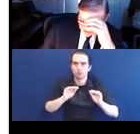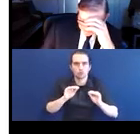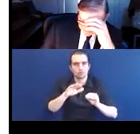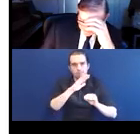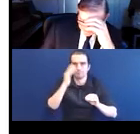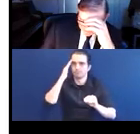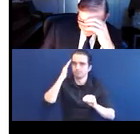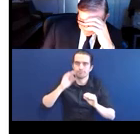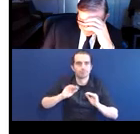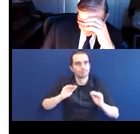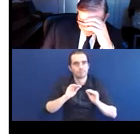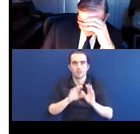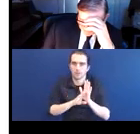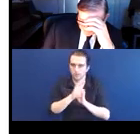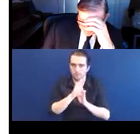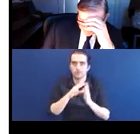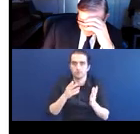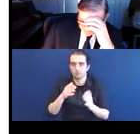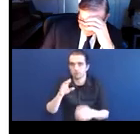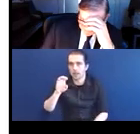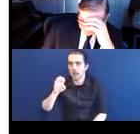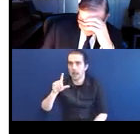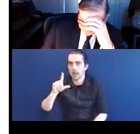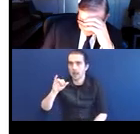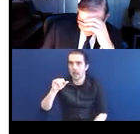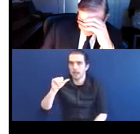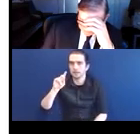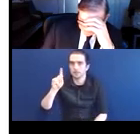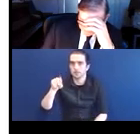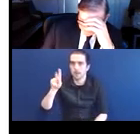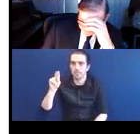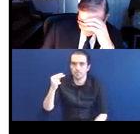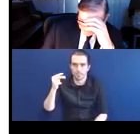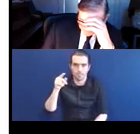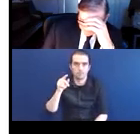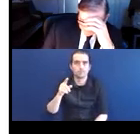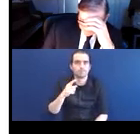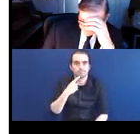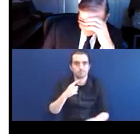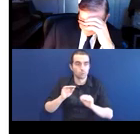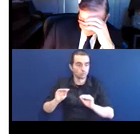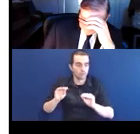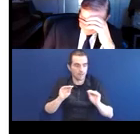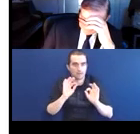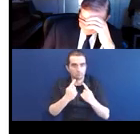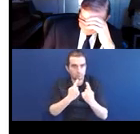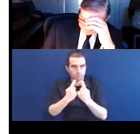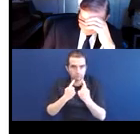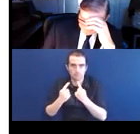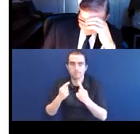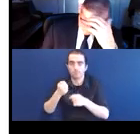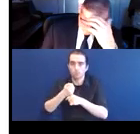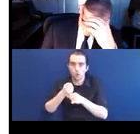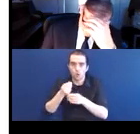absolutely. Bendina, who I think is in Belize, has answered 4 and 5, but number 5